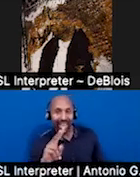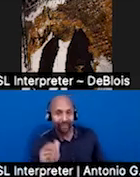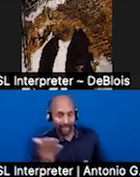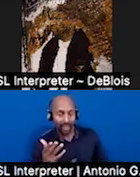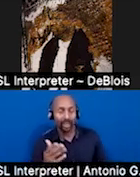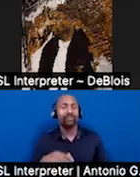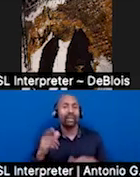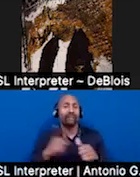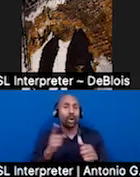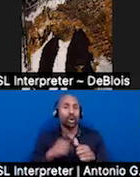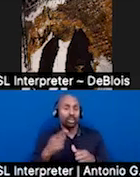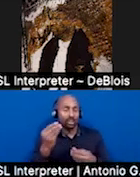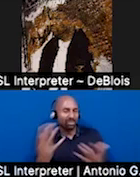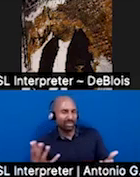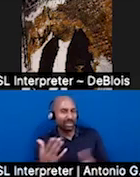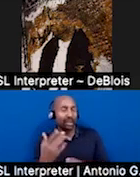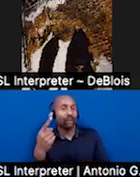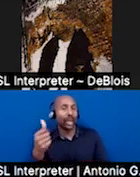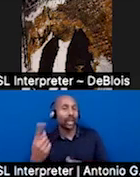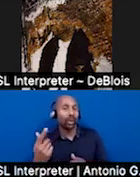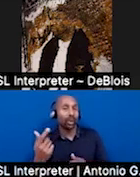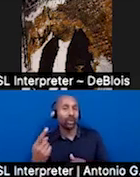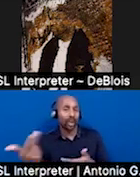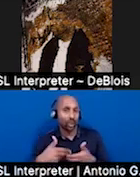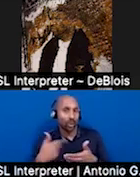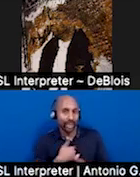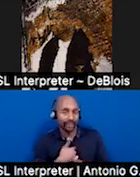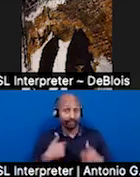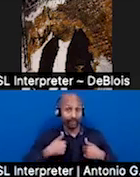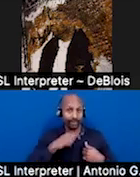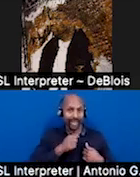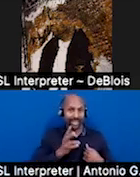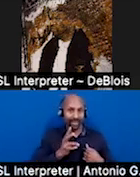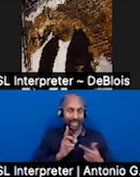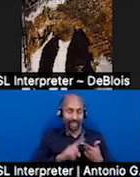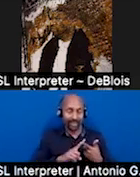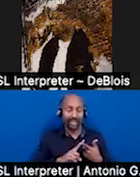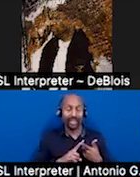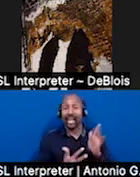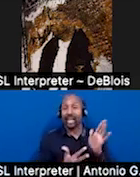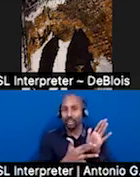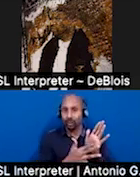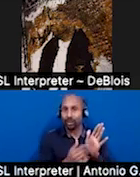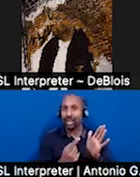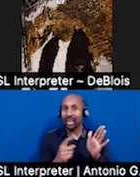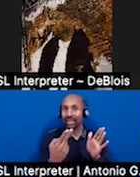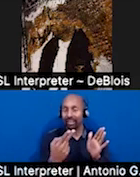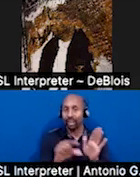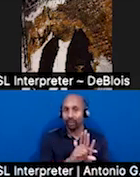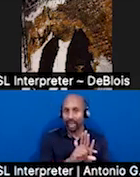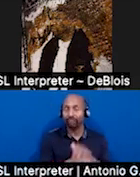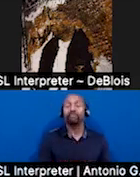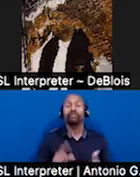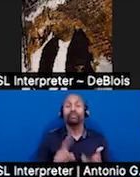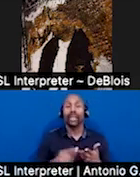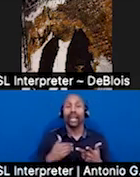who is joining us. I am 17 years old. I'm in 11th grade, and I have Usher syndrome, which is the leading